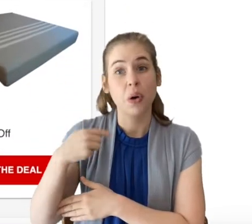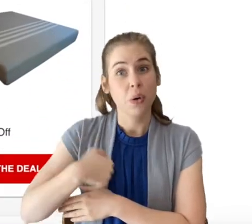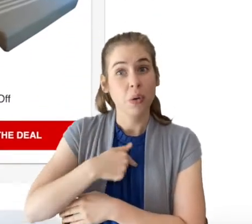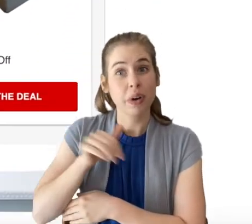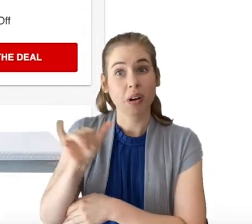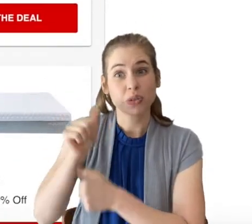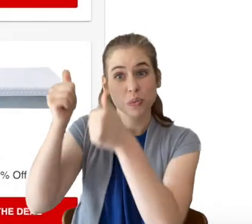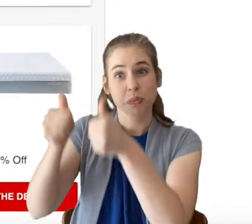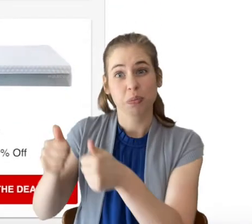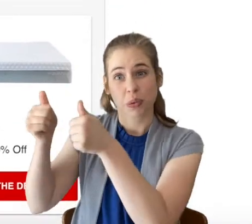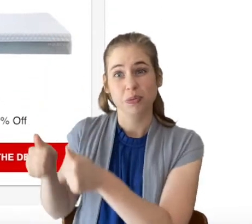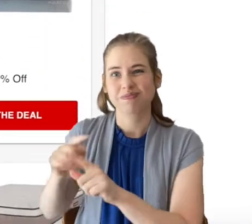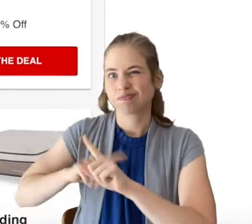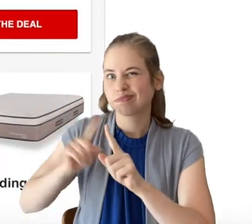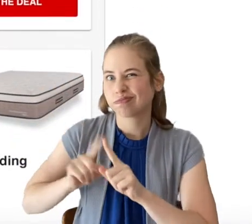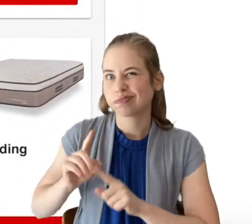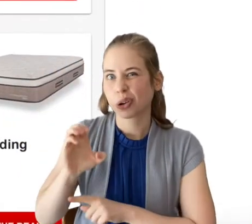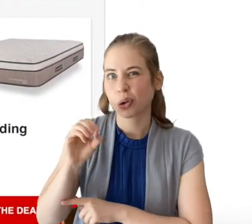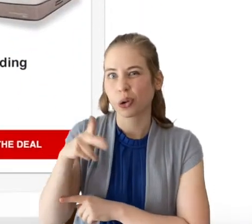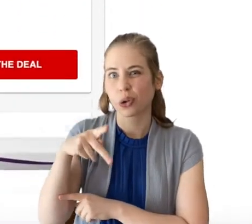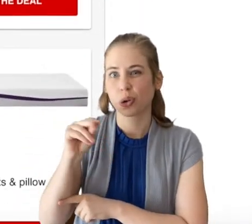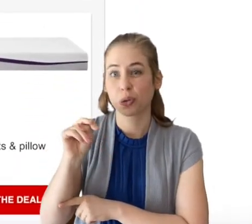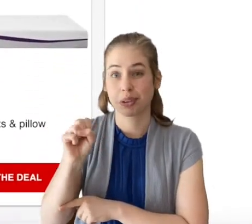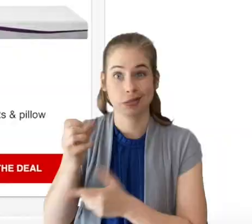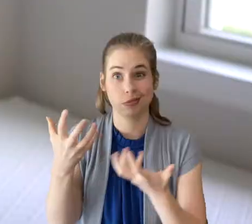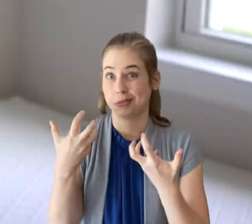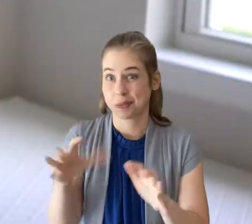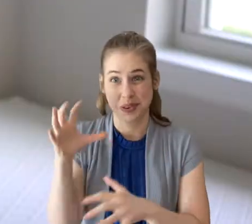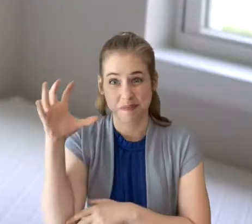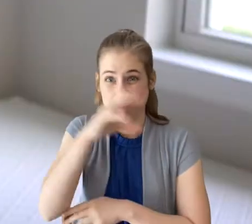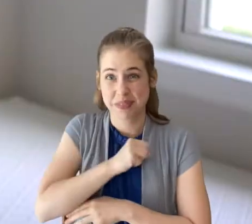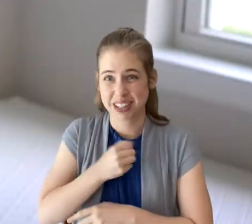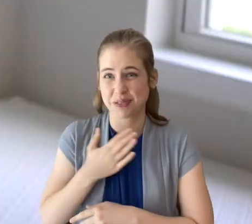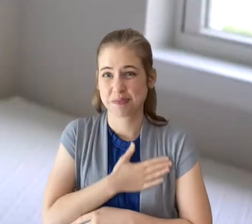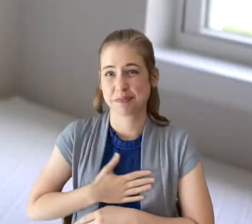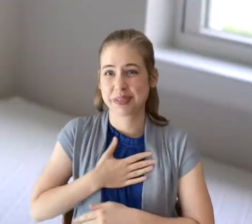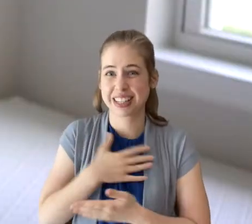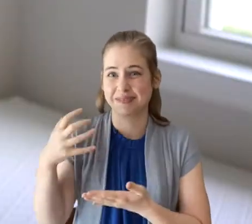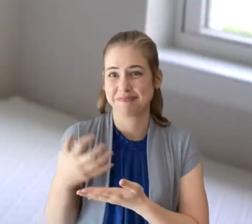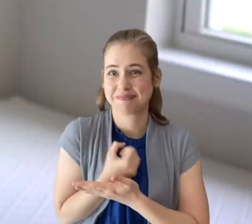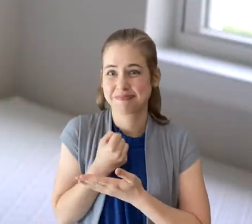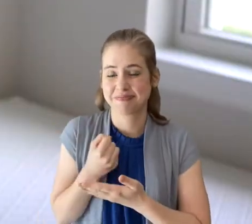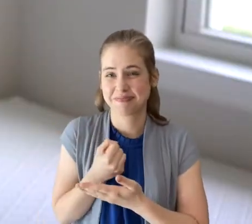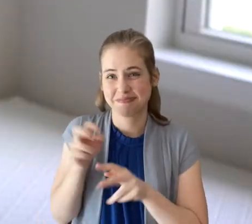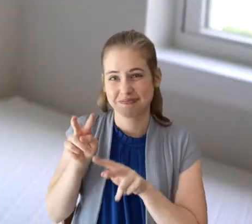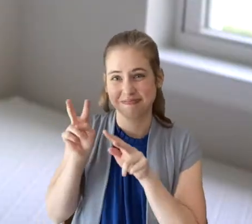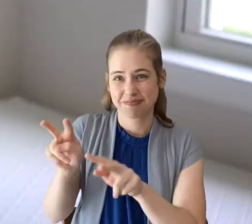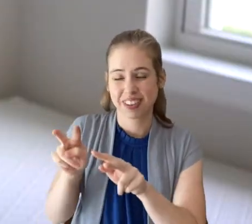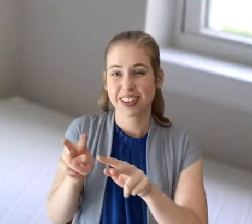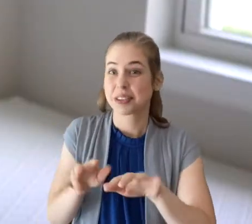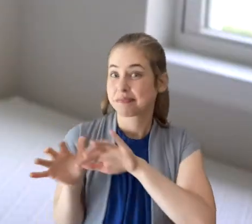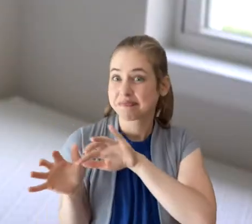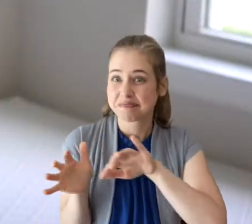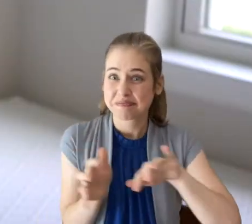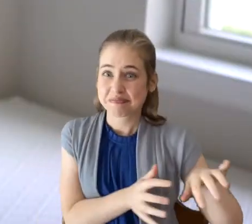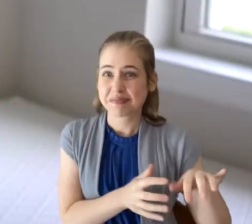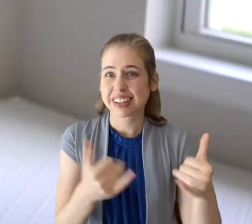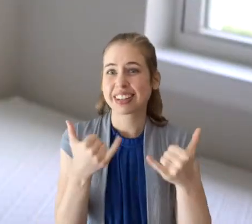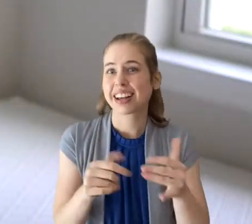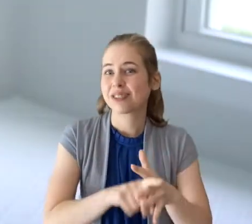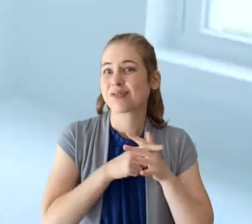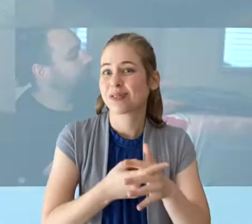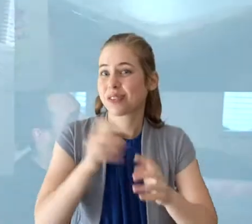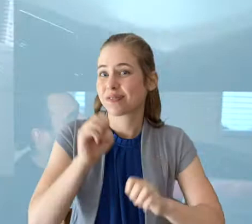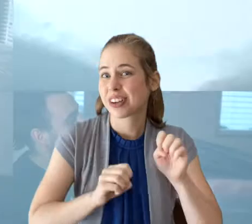there. You certainly don't want to be missing out on any of that. So with all of that out of the way, let's get to WinkBed's